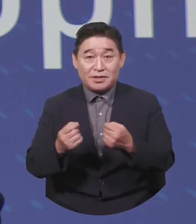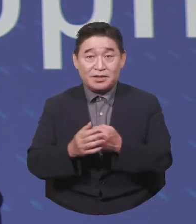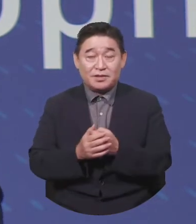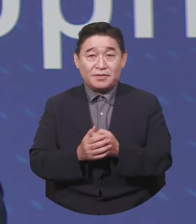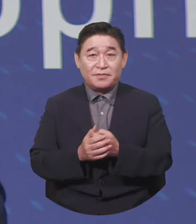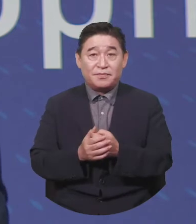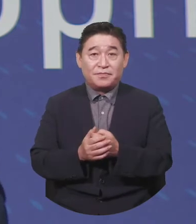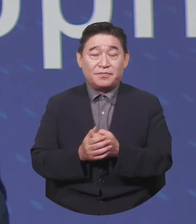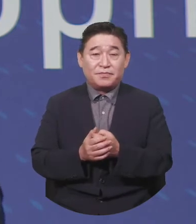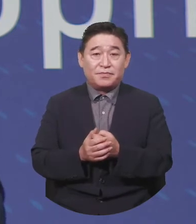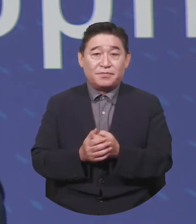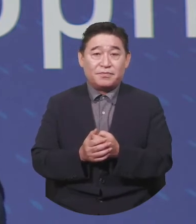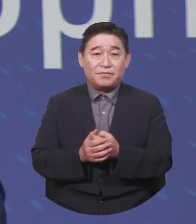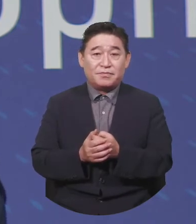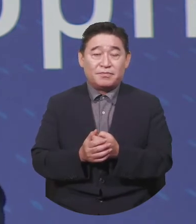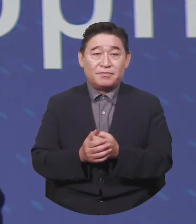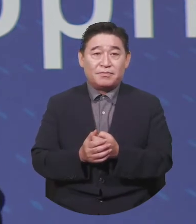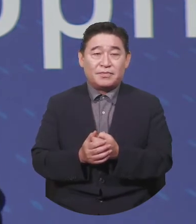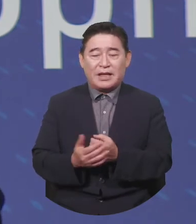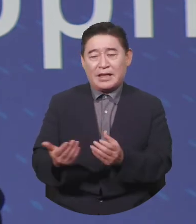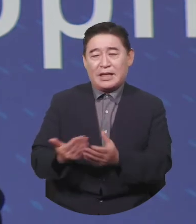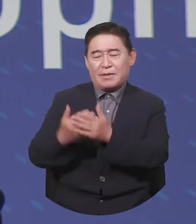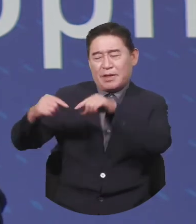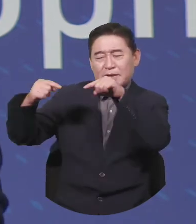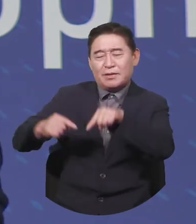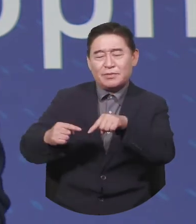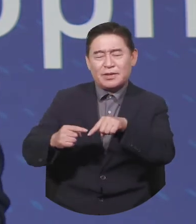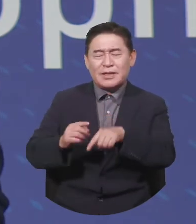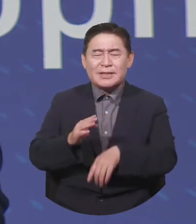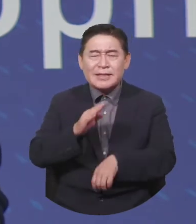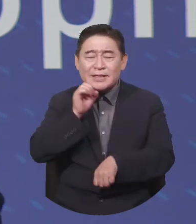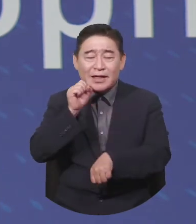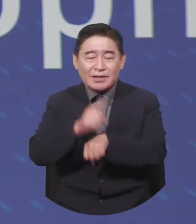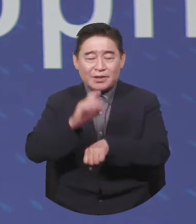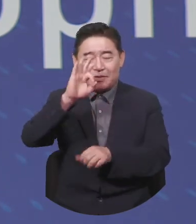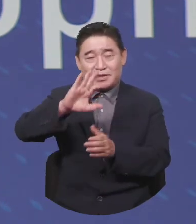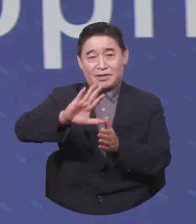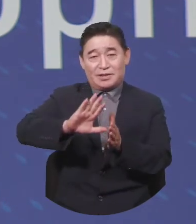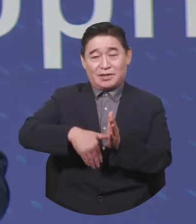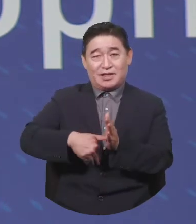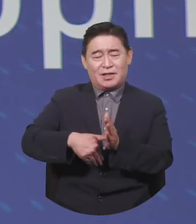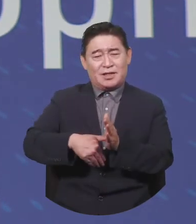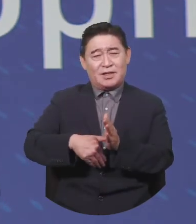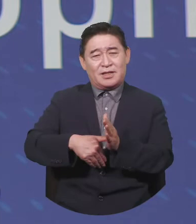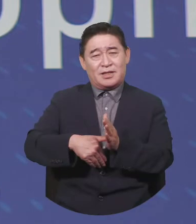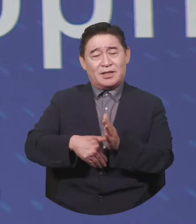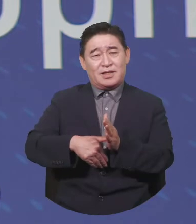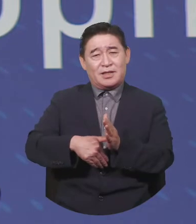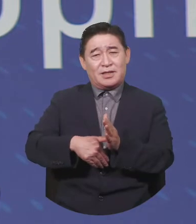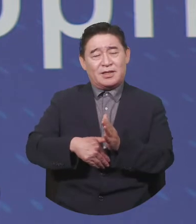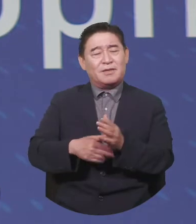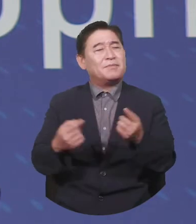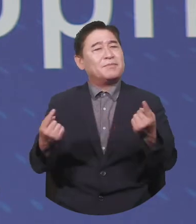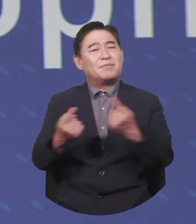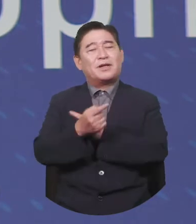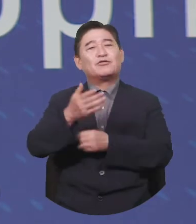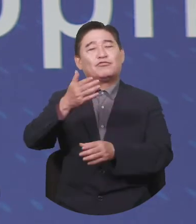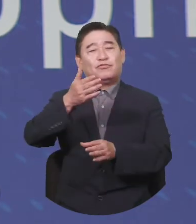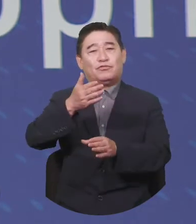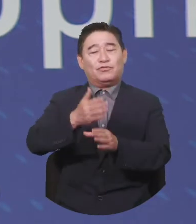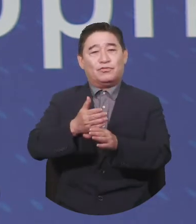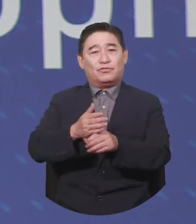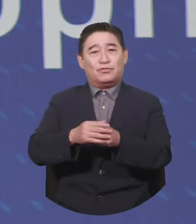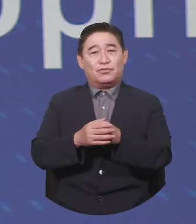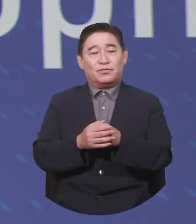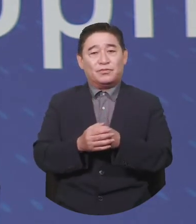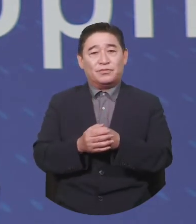justification of development cooperation, this is changing. I think what we have heard from